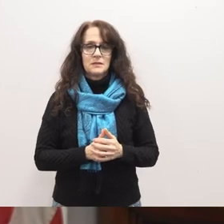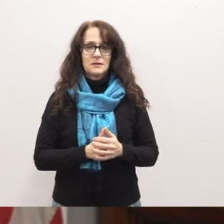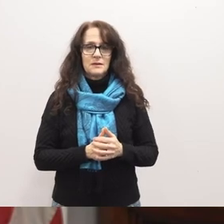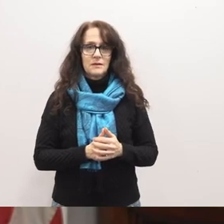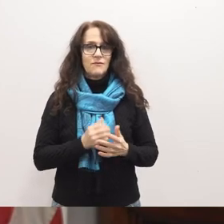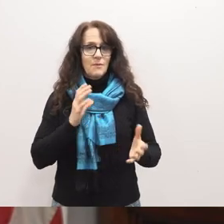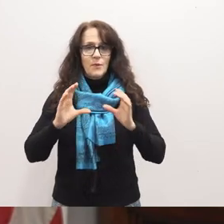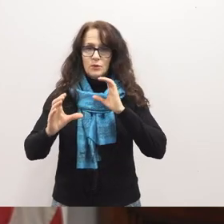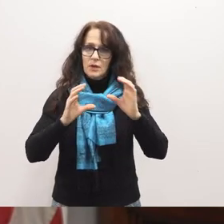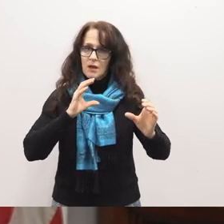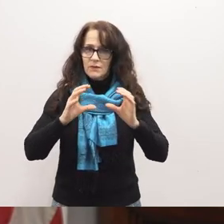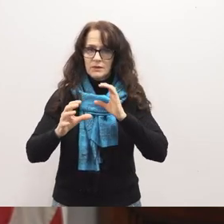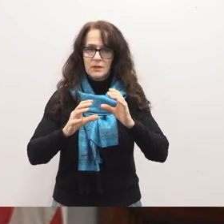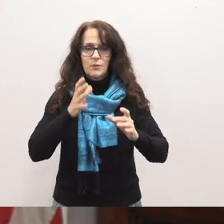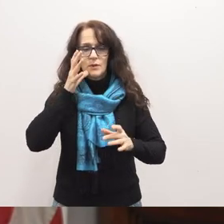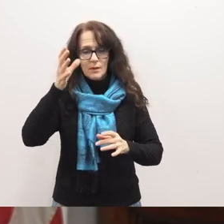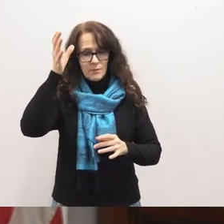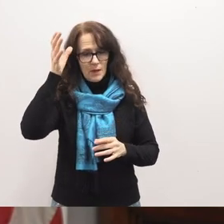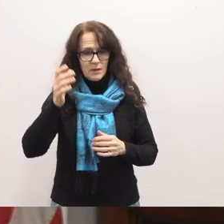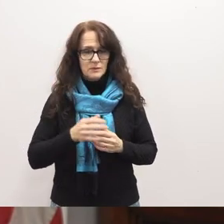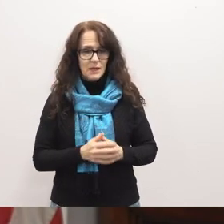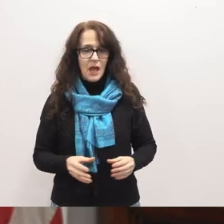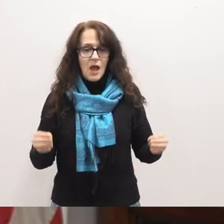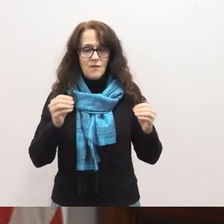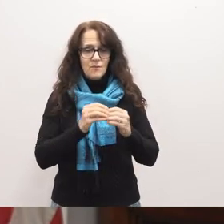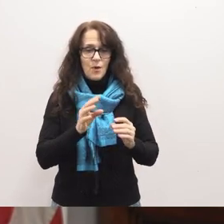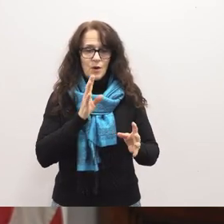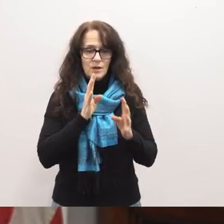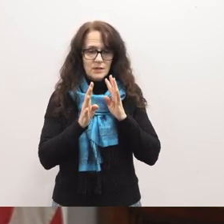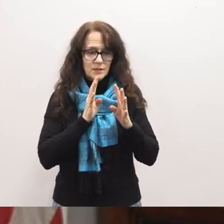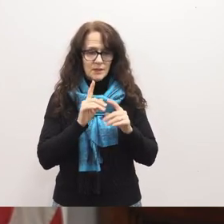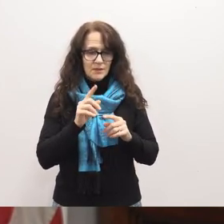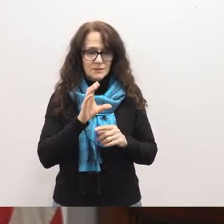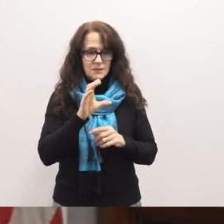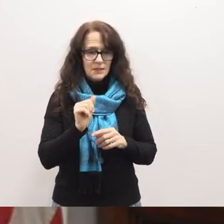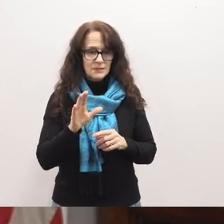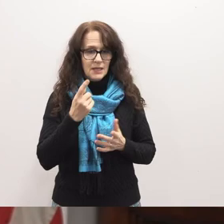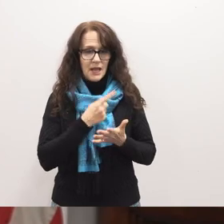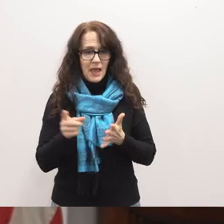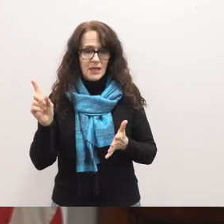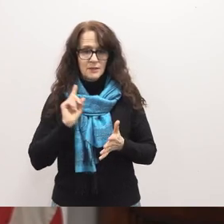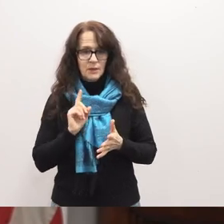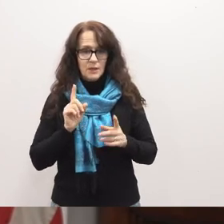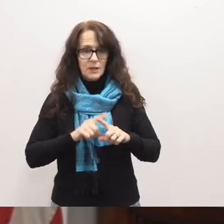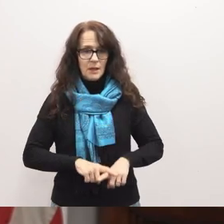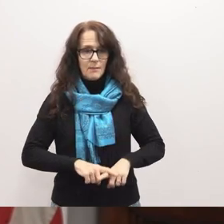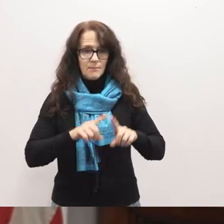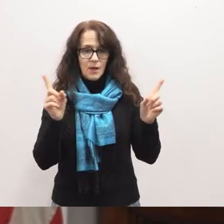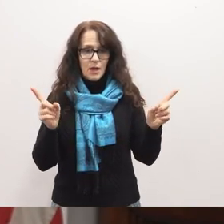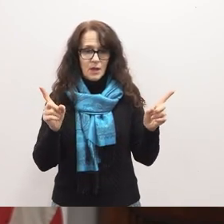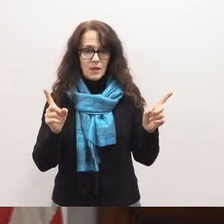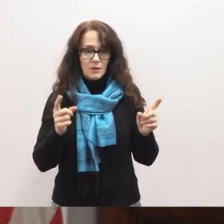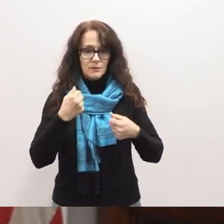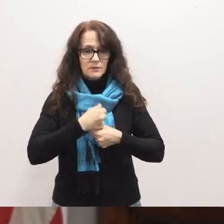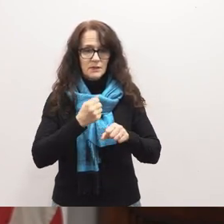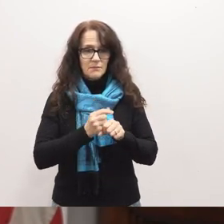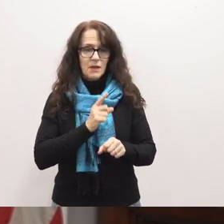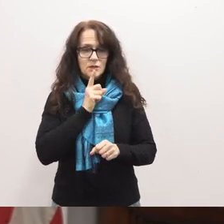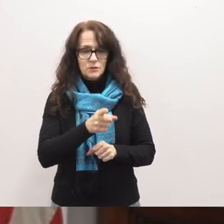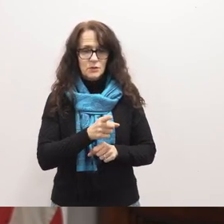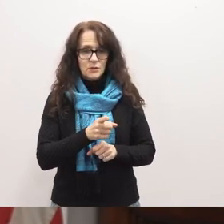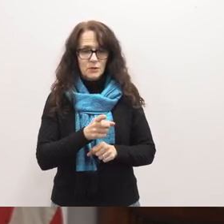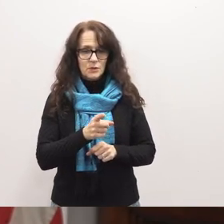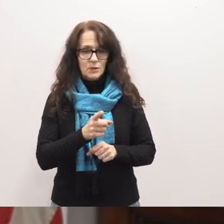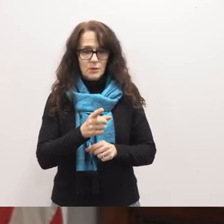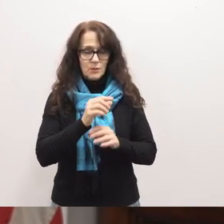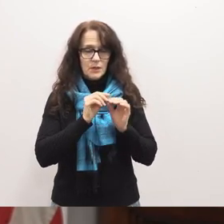those conversations with parents. All I have more to say about our conversations with CAC last week, but I wanted to make sure that we lifted that up.